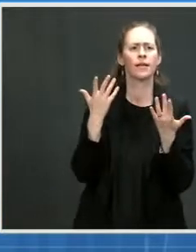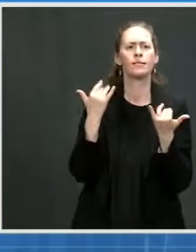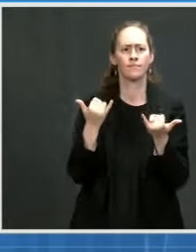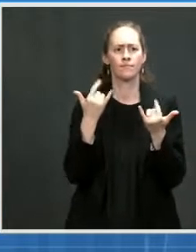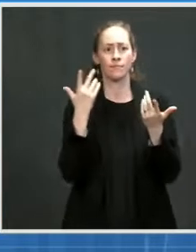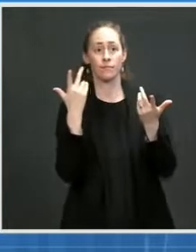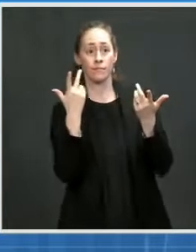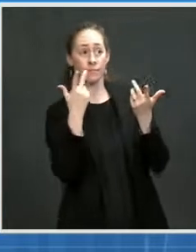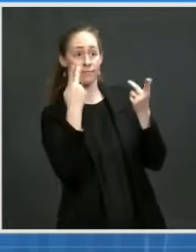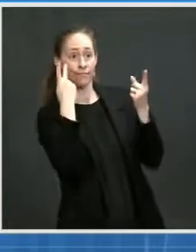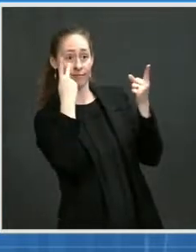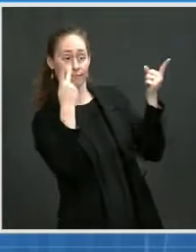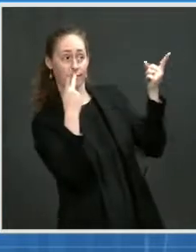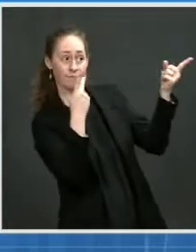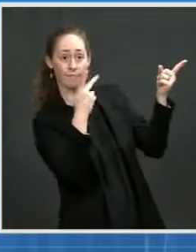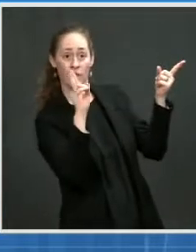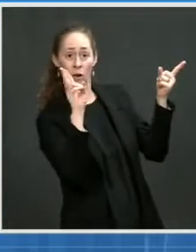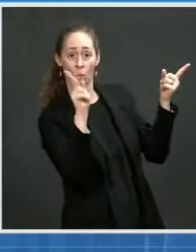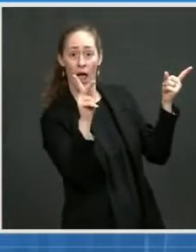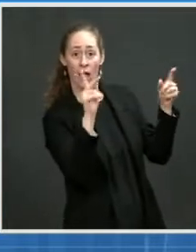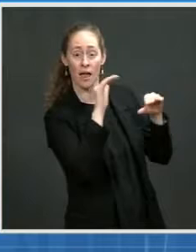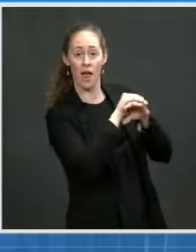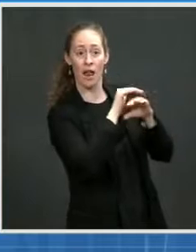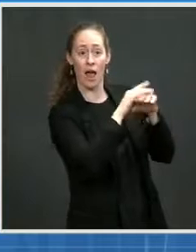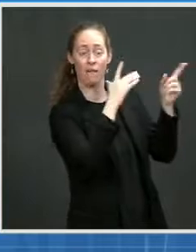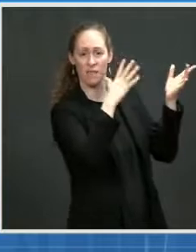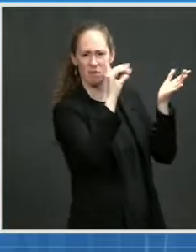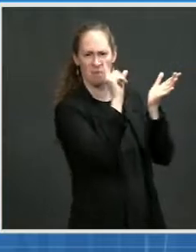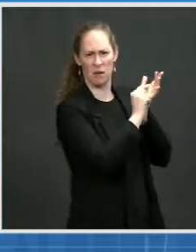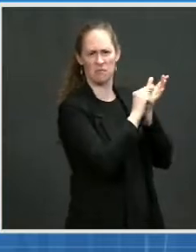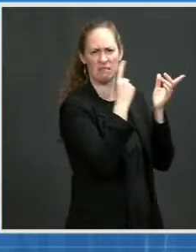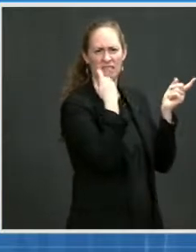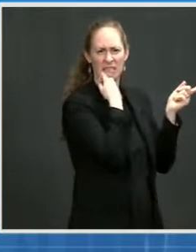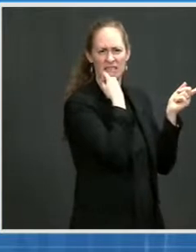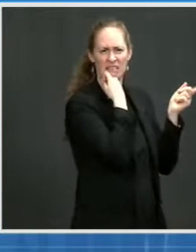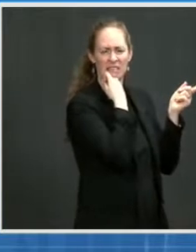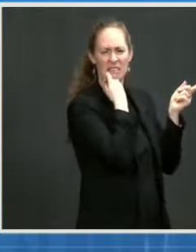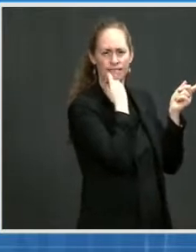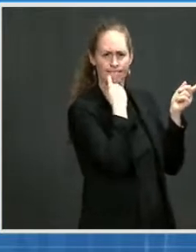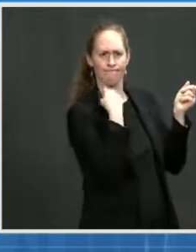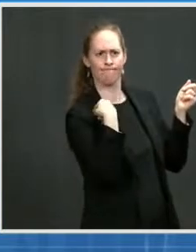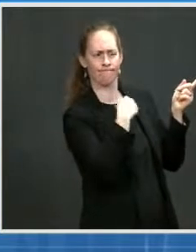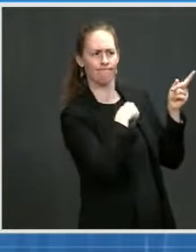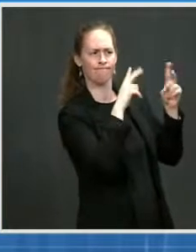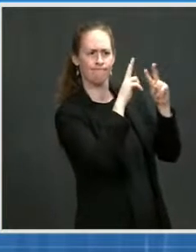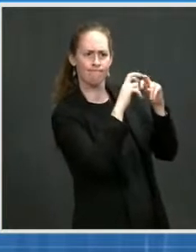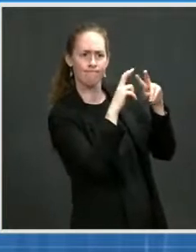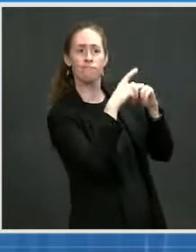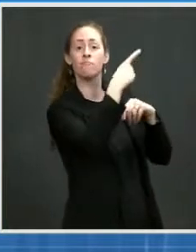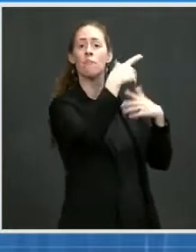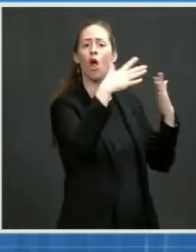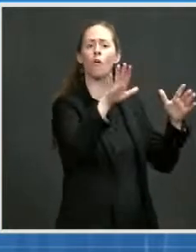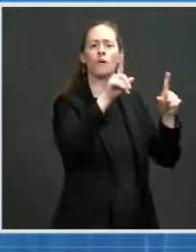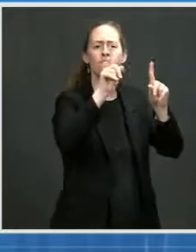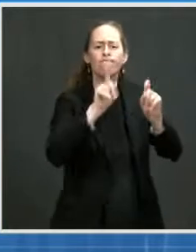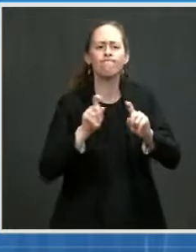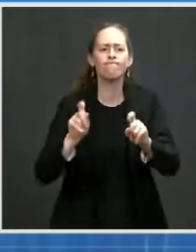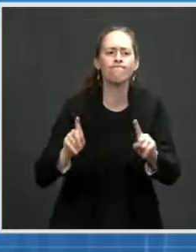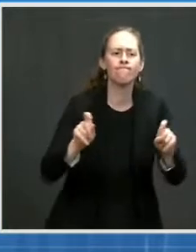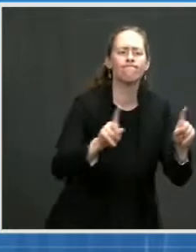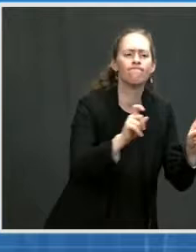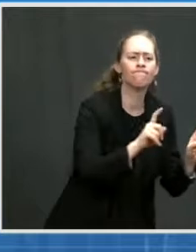3 days ago, published that their clinical trial looking at Pfizer,